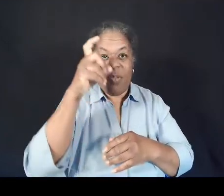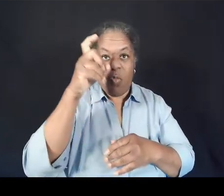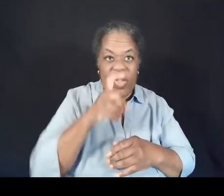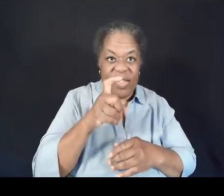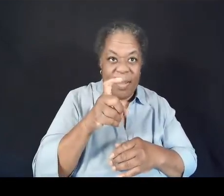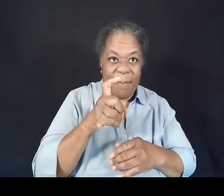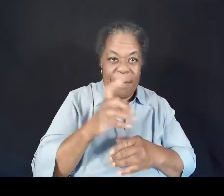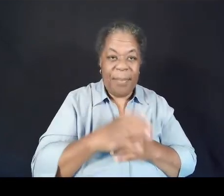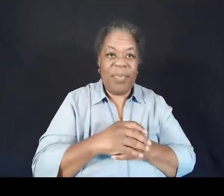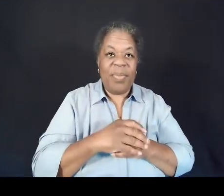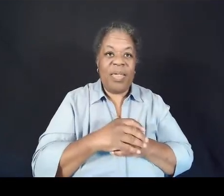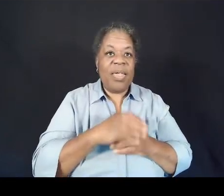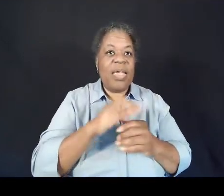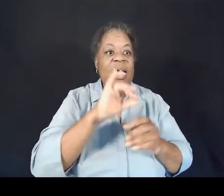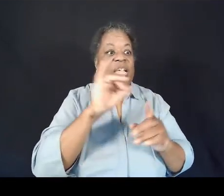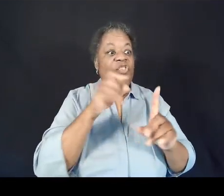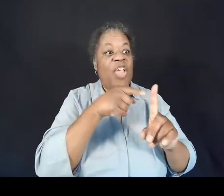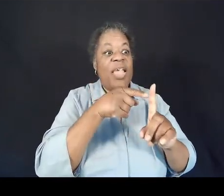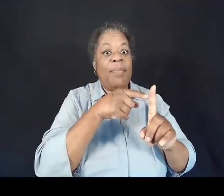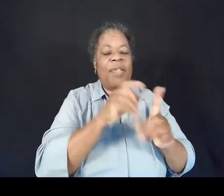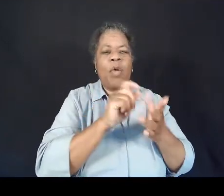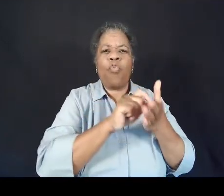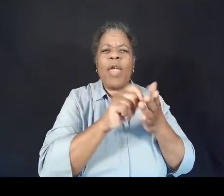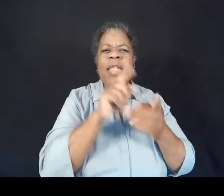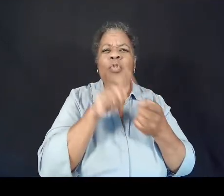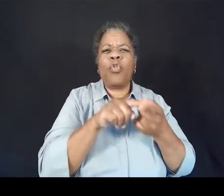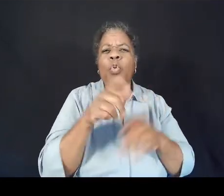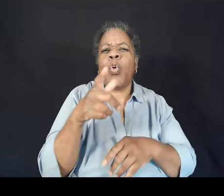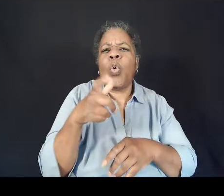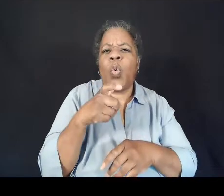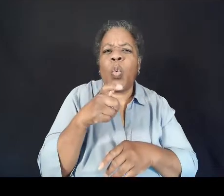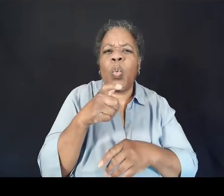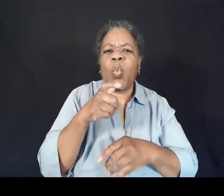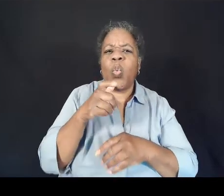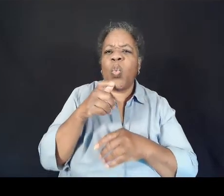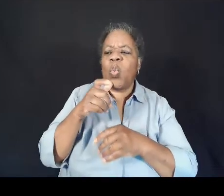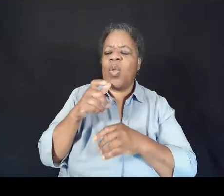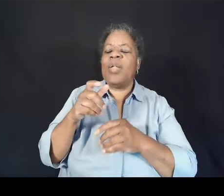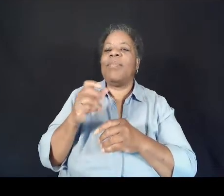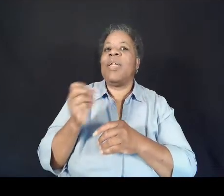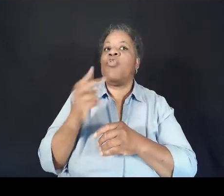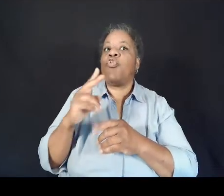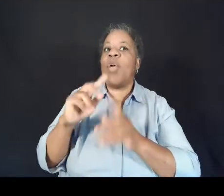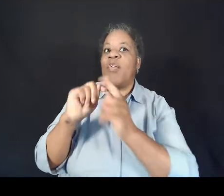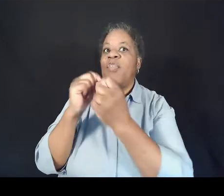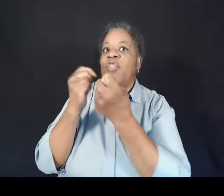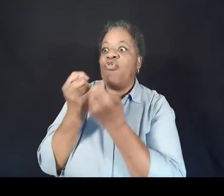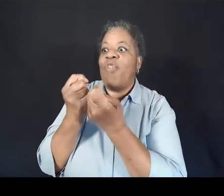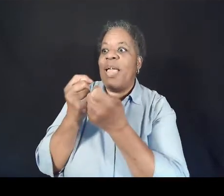And who is James writing to? To the 12 tribes scattered among the nations.